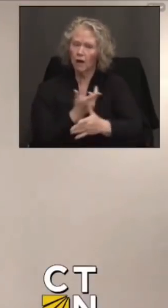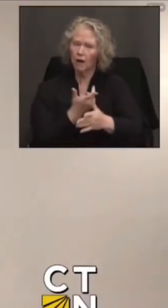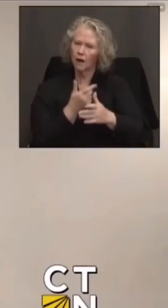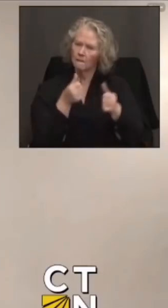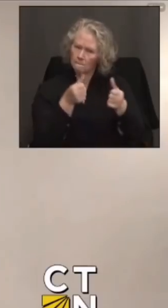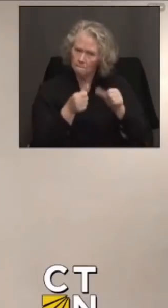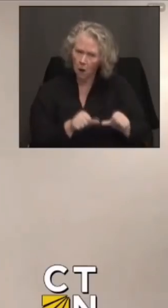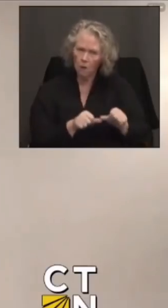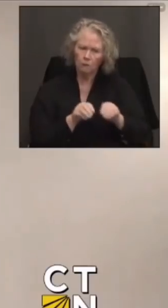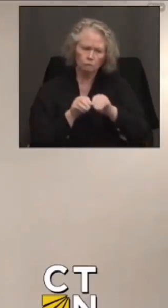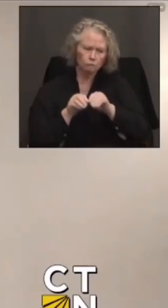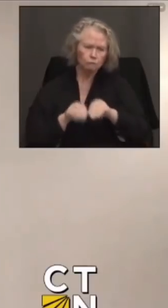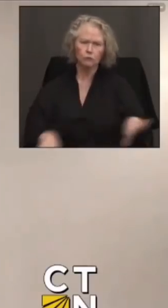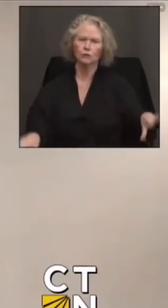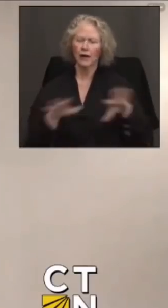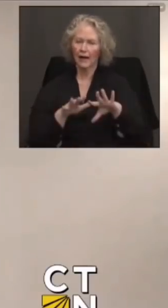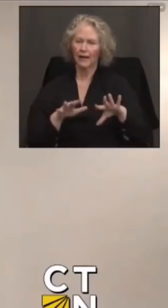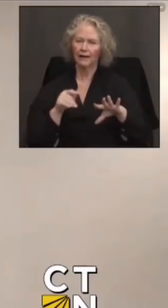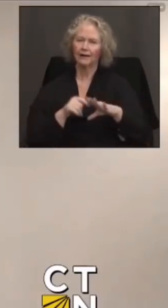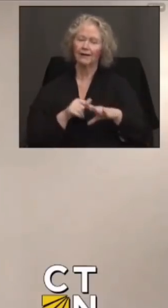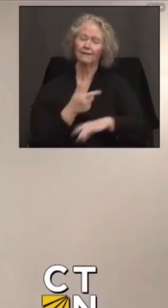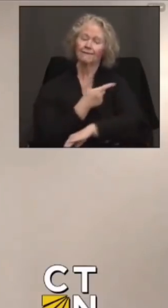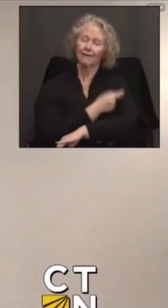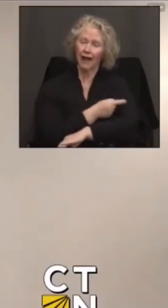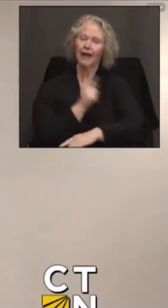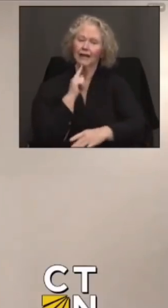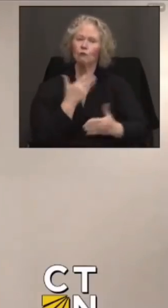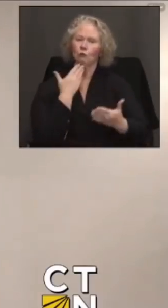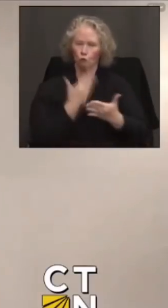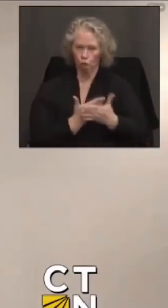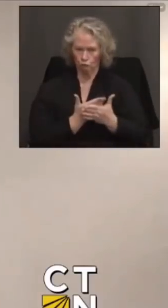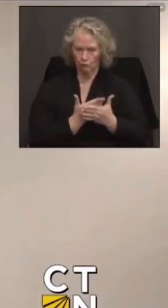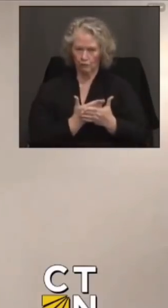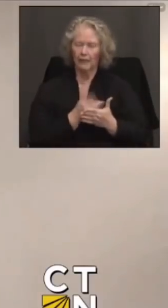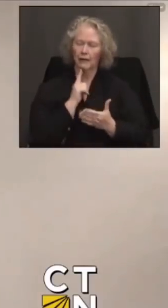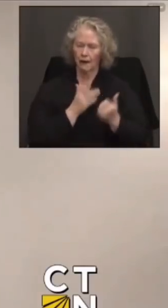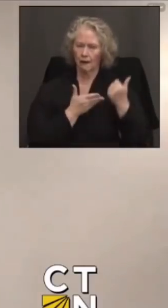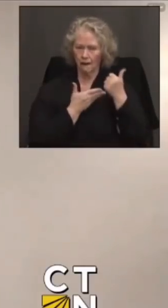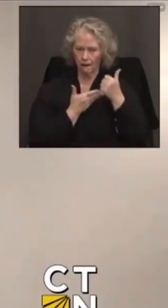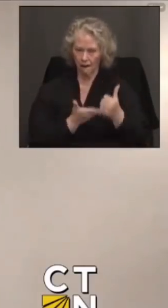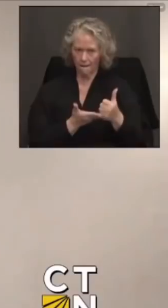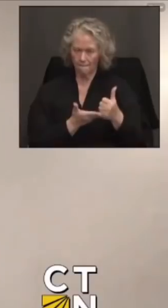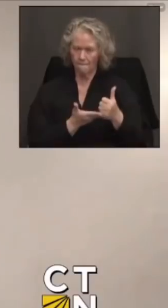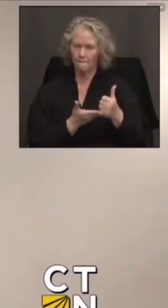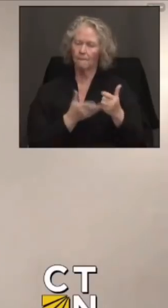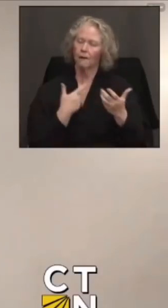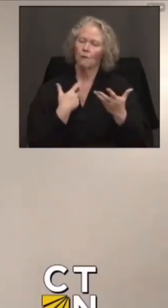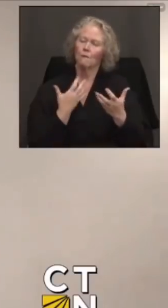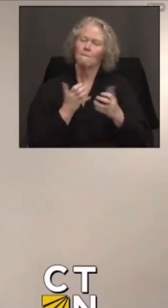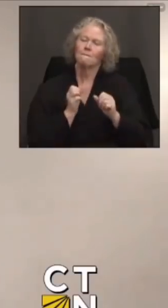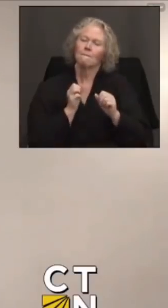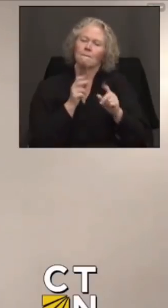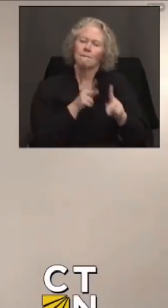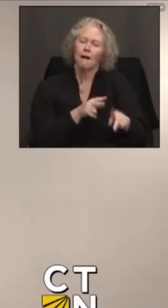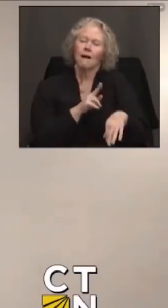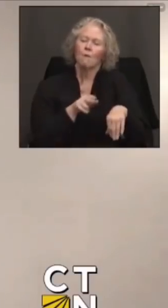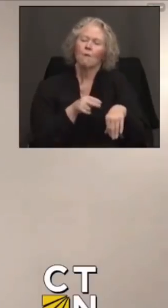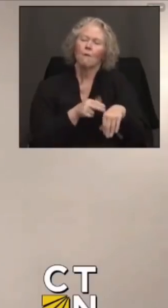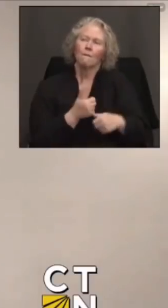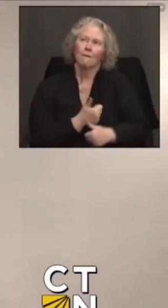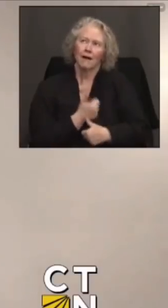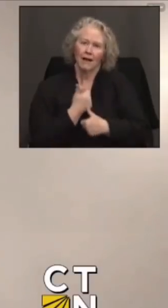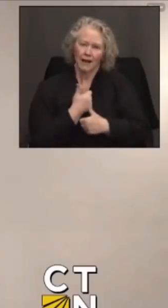and spread the word that the vaccine is good for us. The vaccine is helpful for us to get back to normalcy and a normal life here